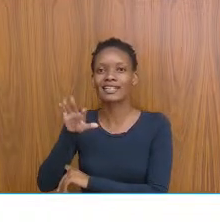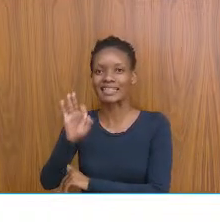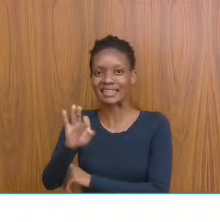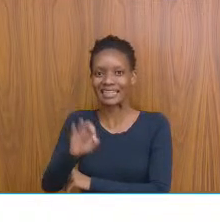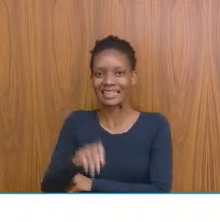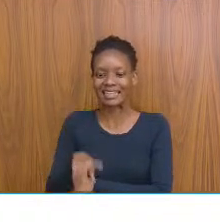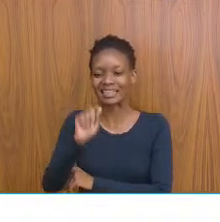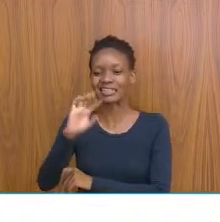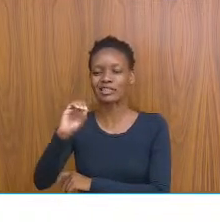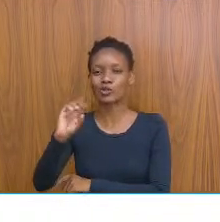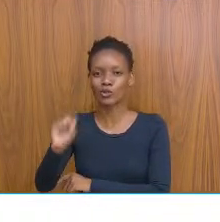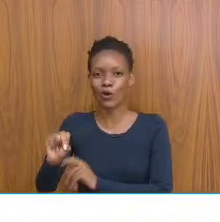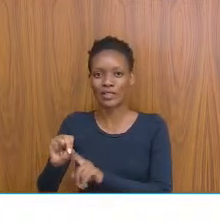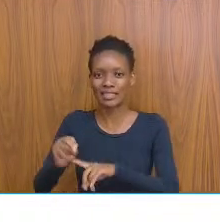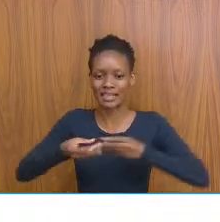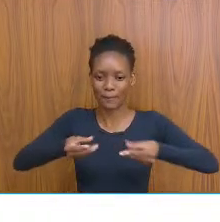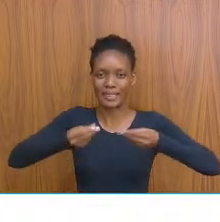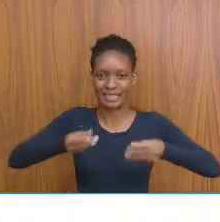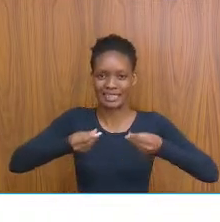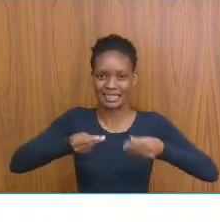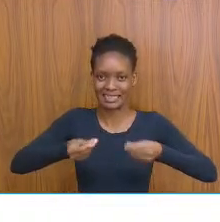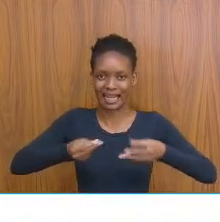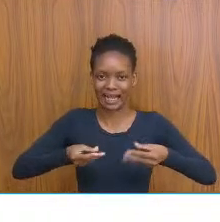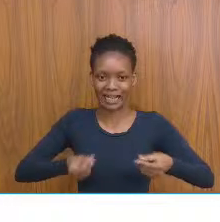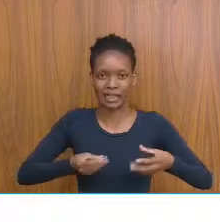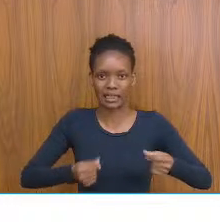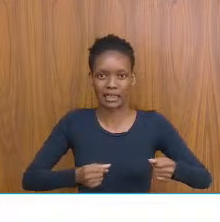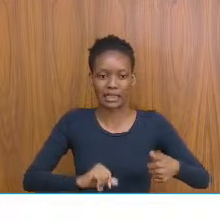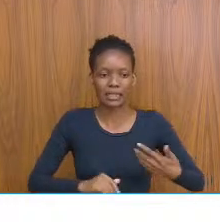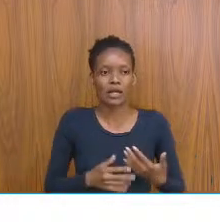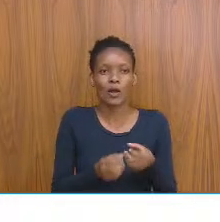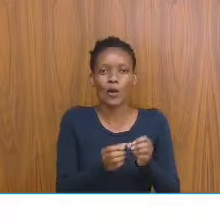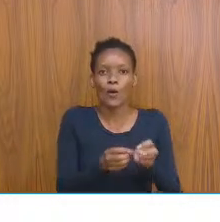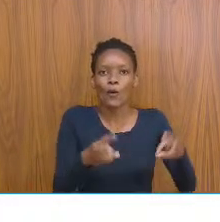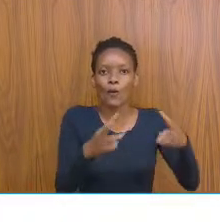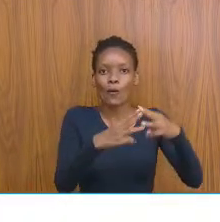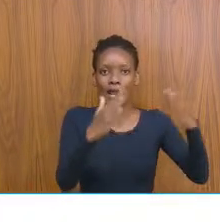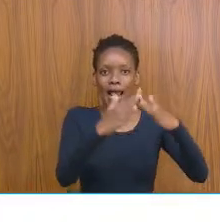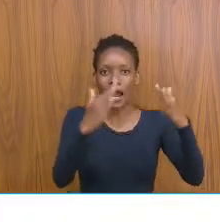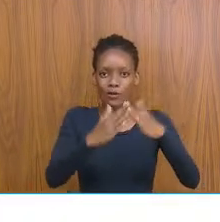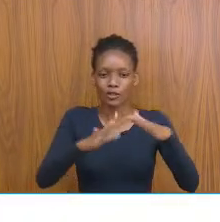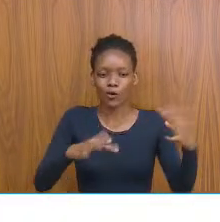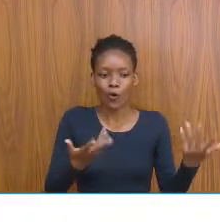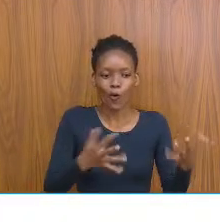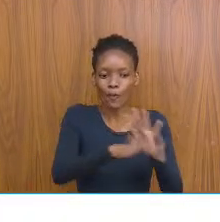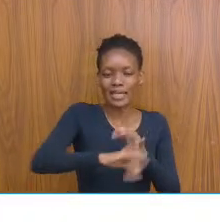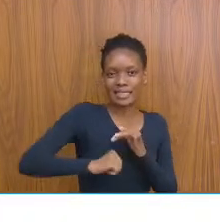1,873 tons of material between our different warehouses and storage facilities.